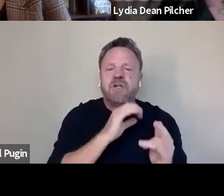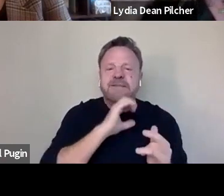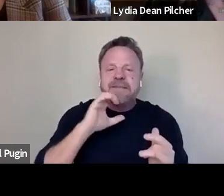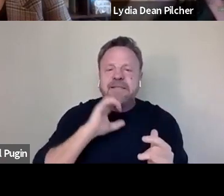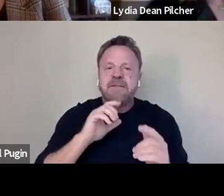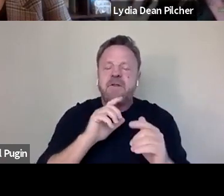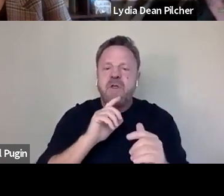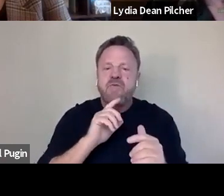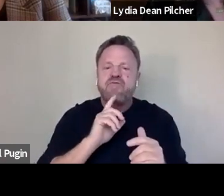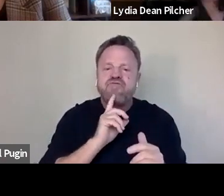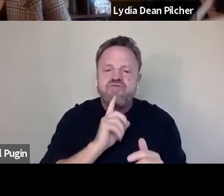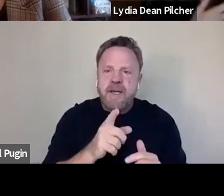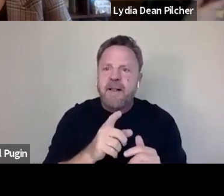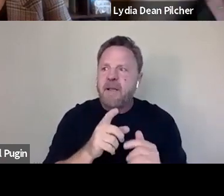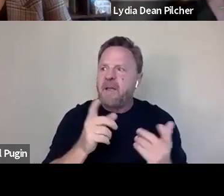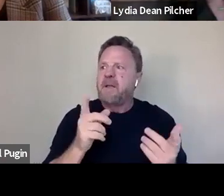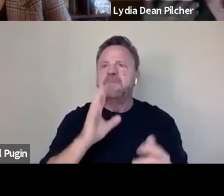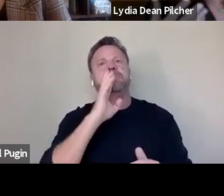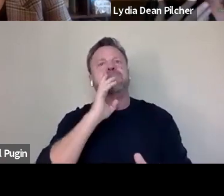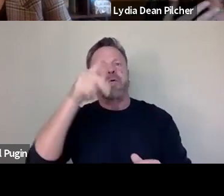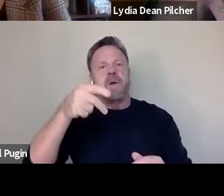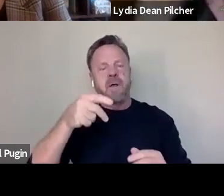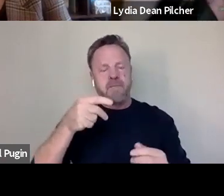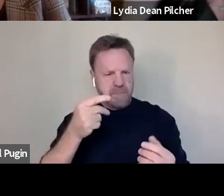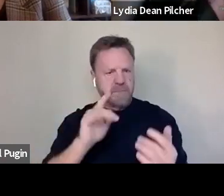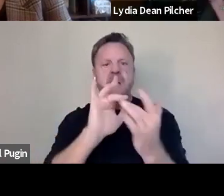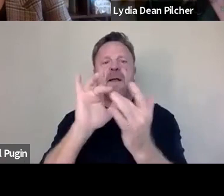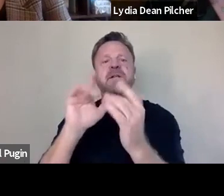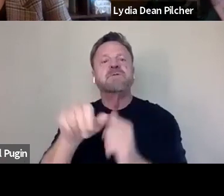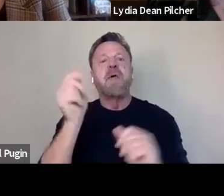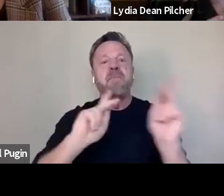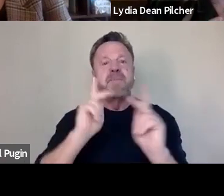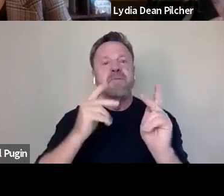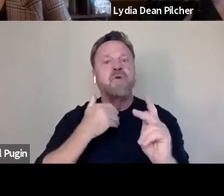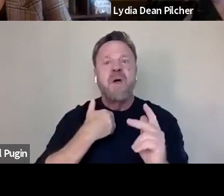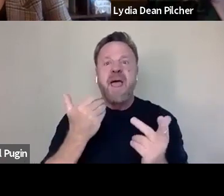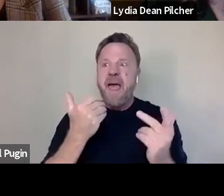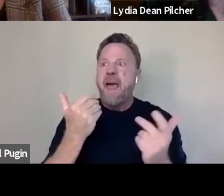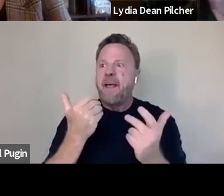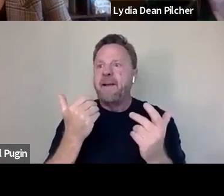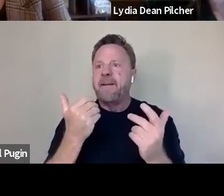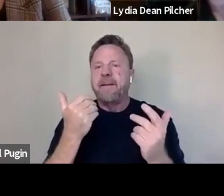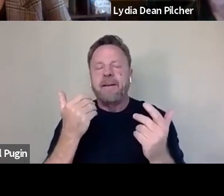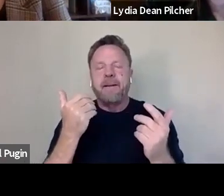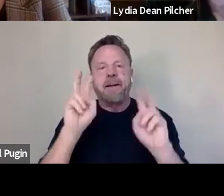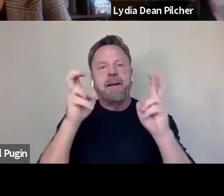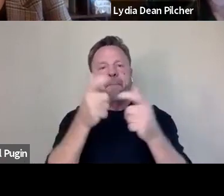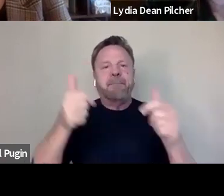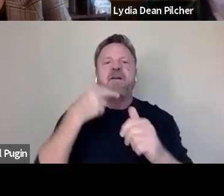took a chance and raised their voice or got in touch with somebody else who had a bigger voice than they did. And it's